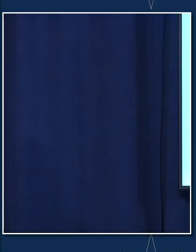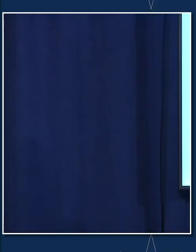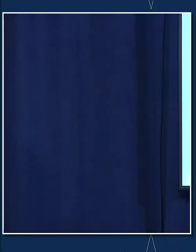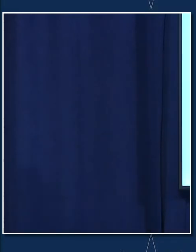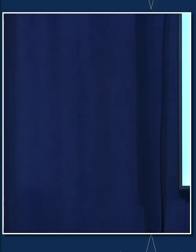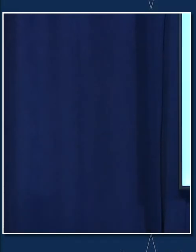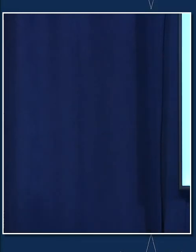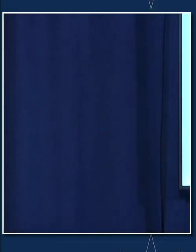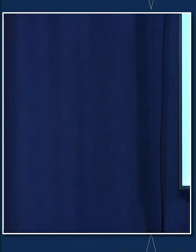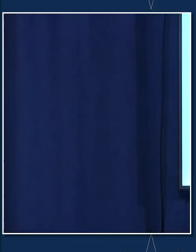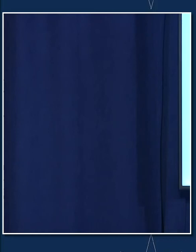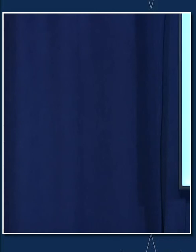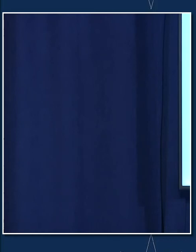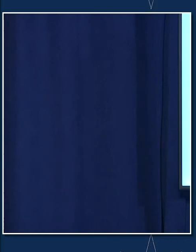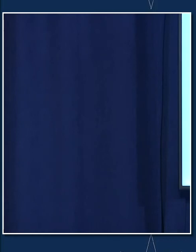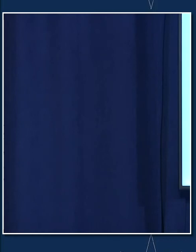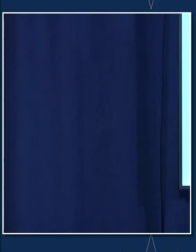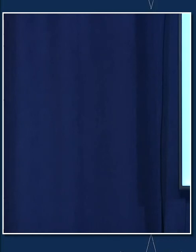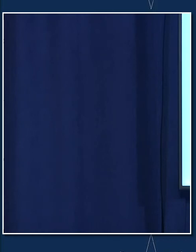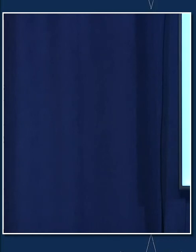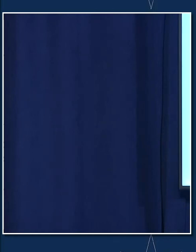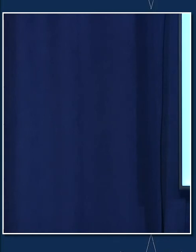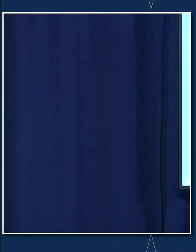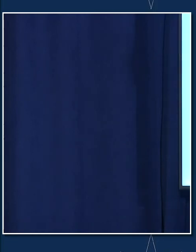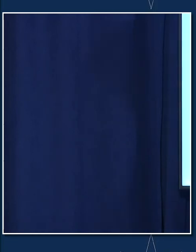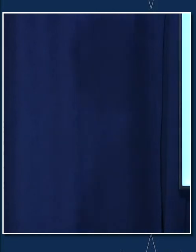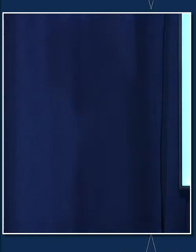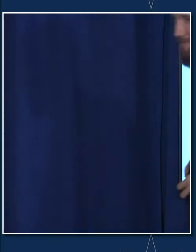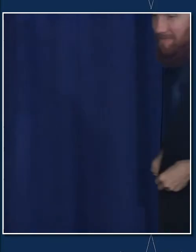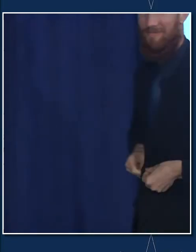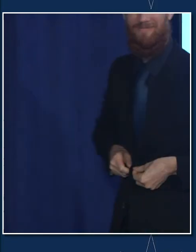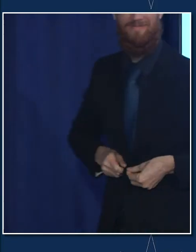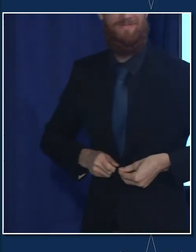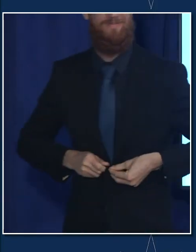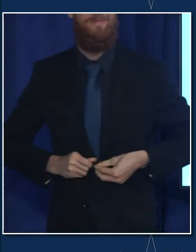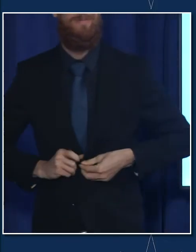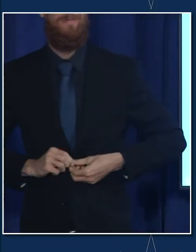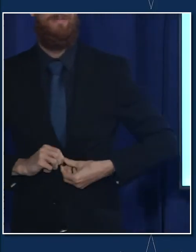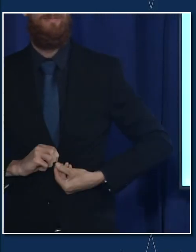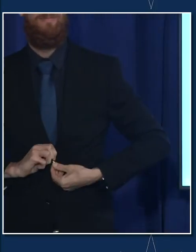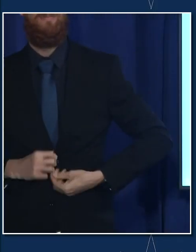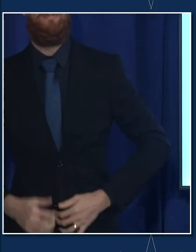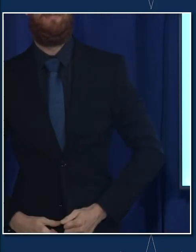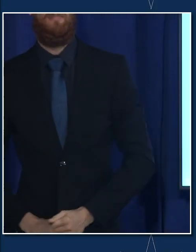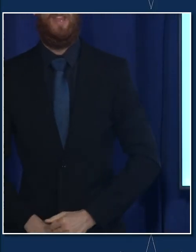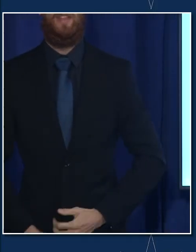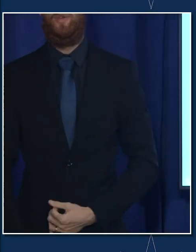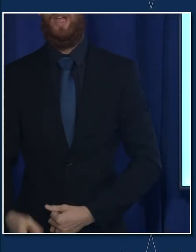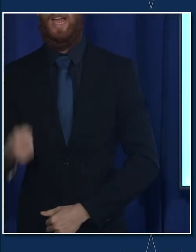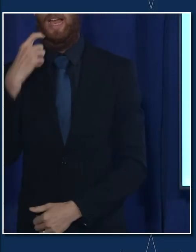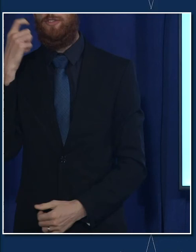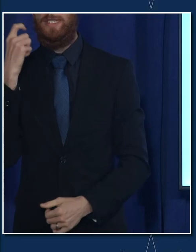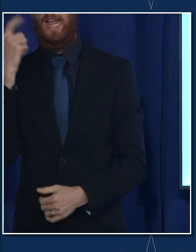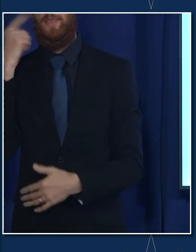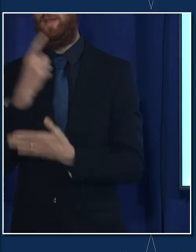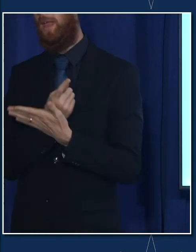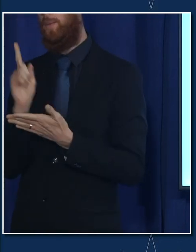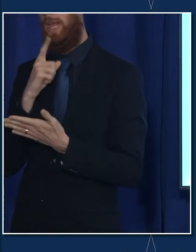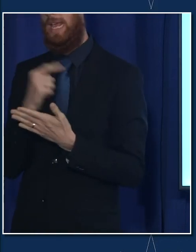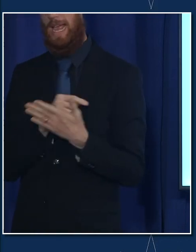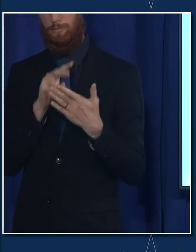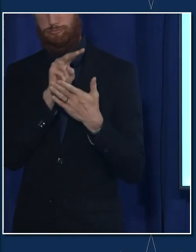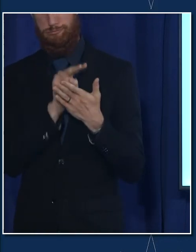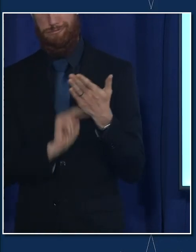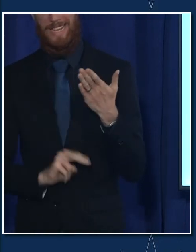I'll ask. I did a piece, I looked up the figures a couple, I think last week, regarding the